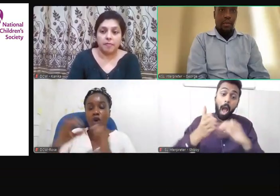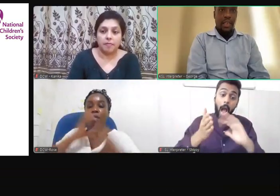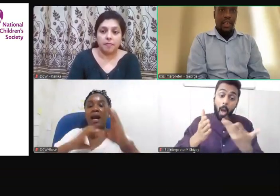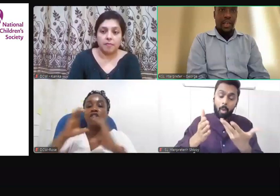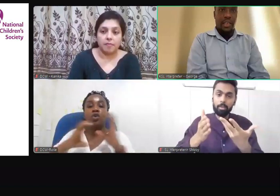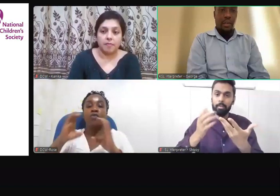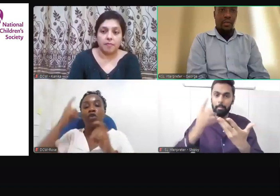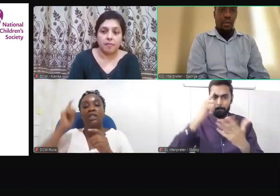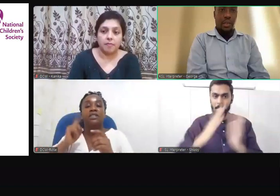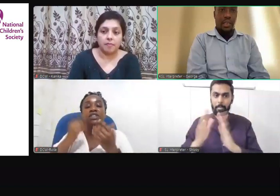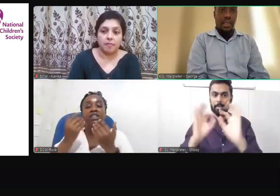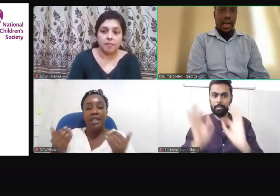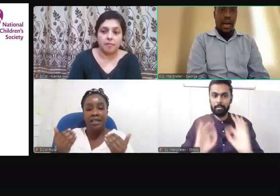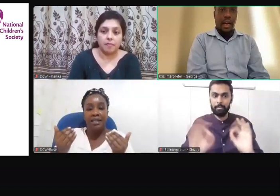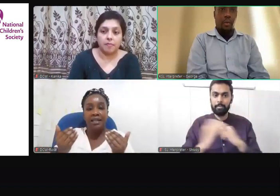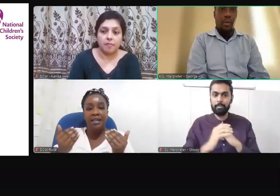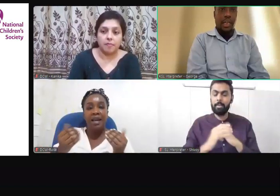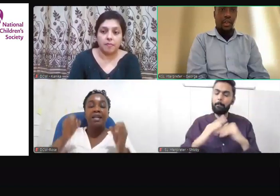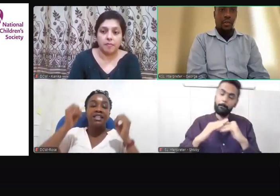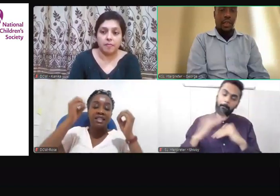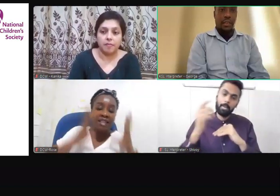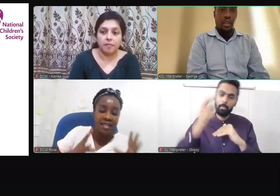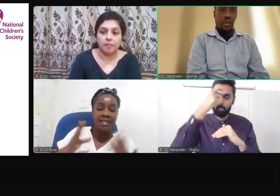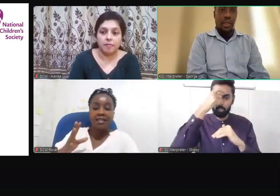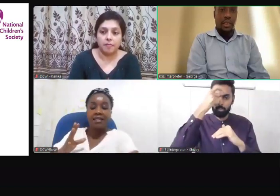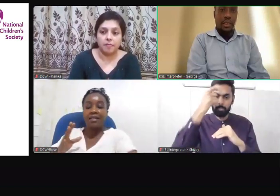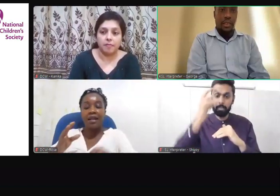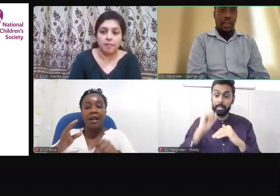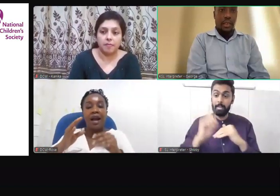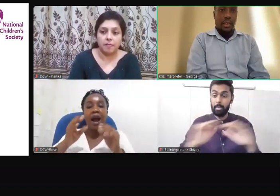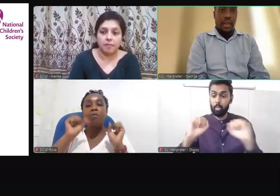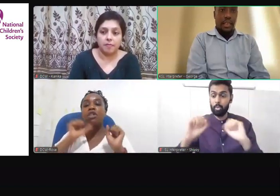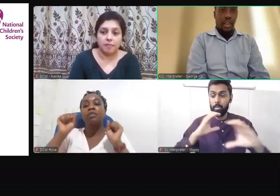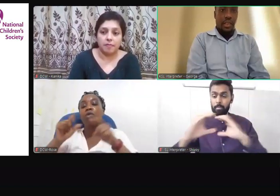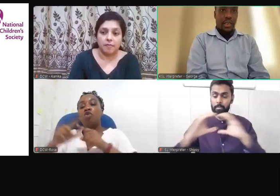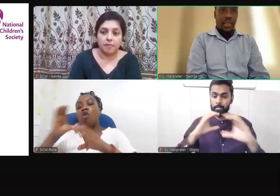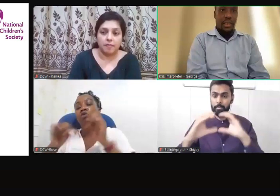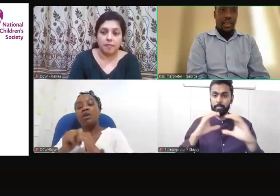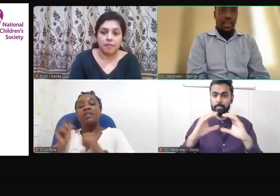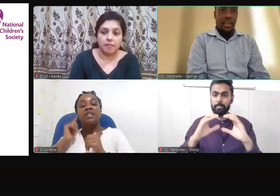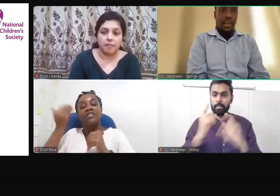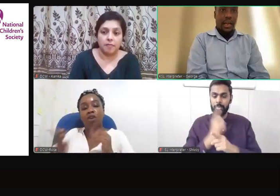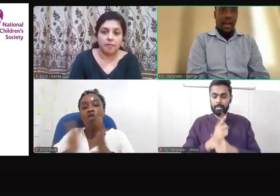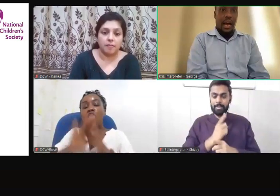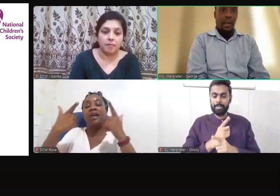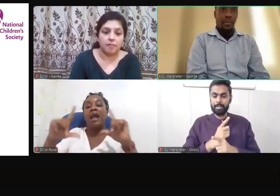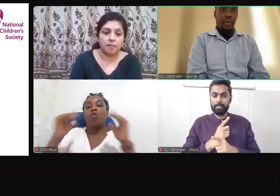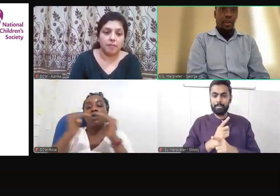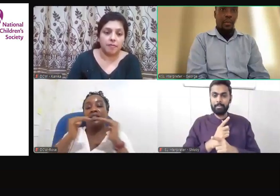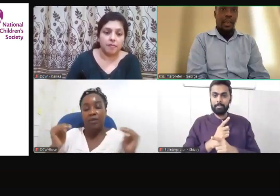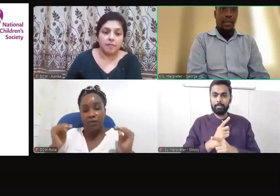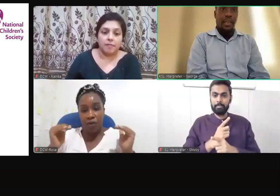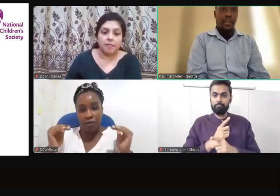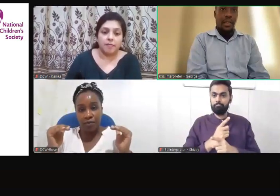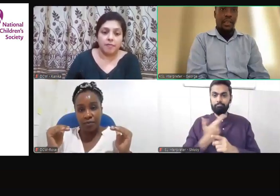One of the biggest challenges that we've noticed is communication for the deaf children. The teachers are not able